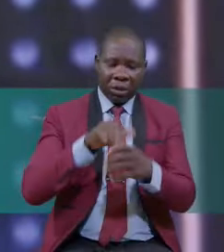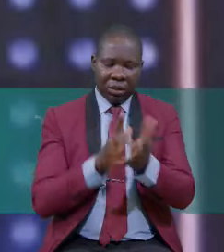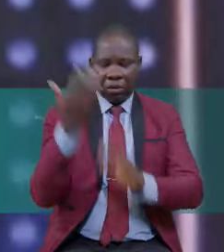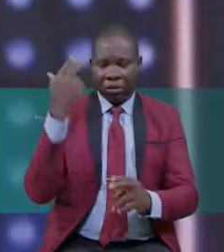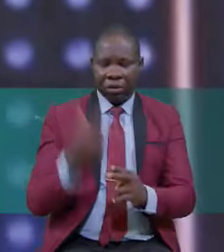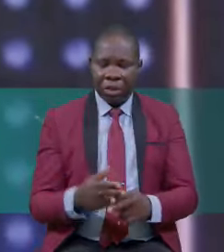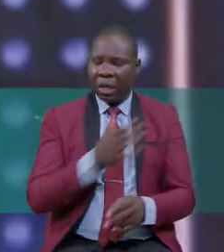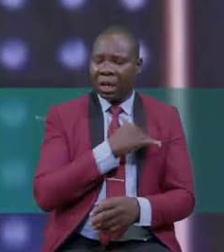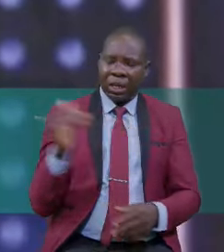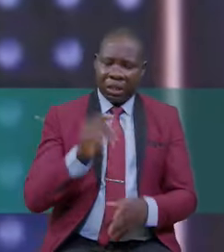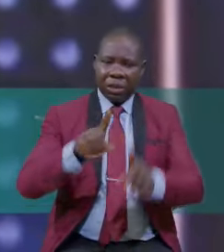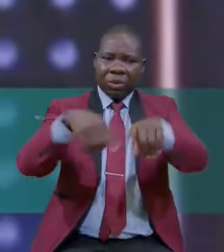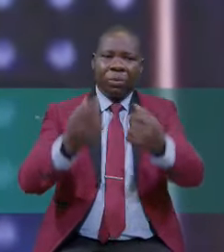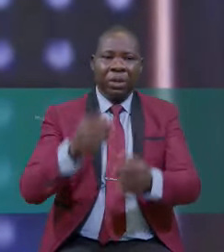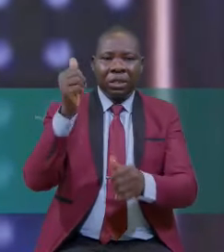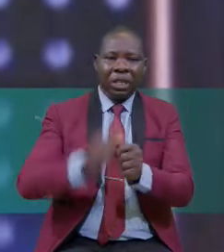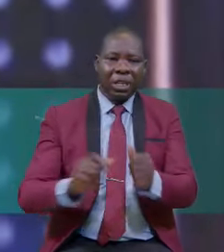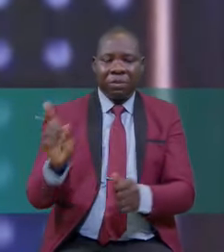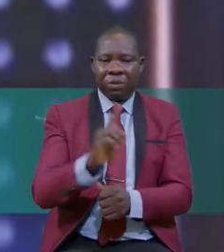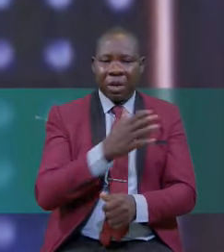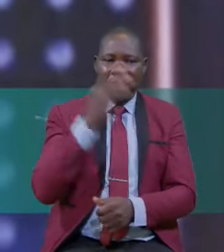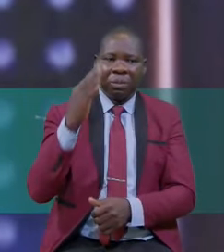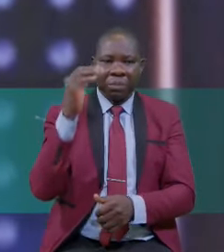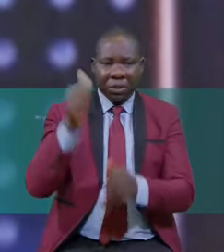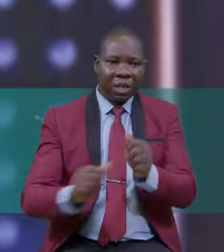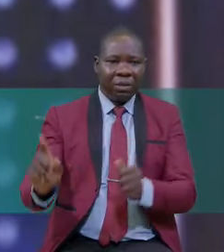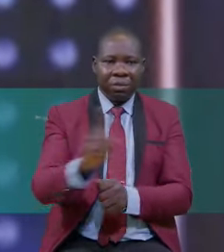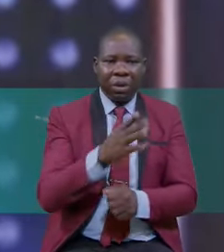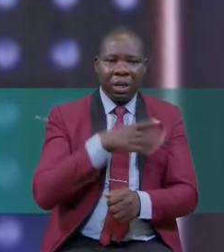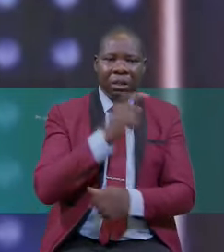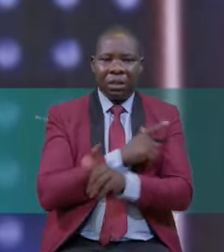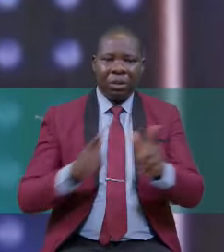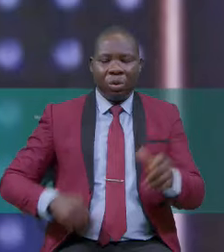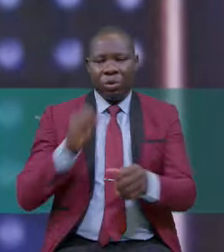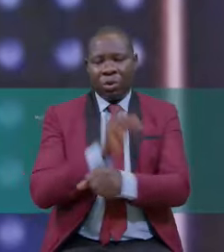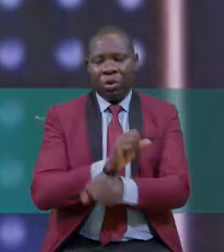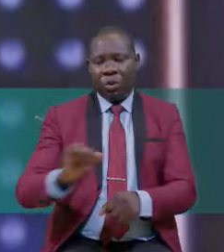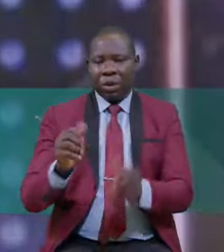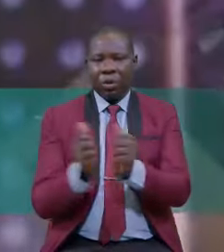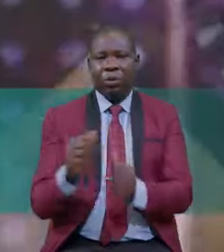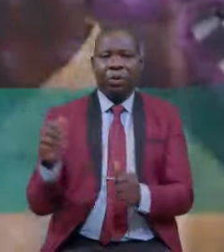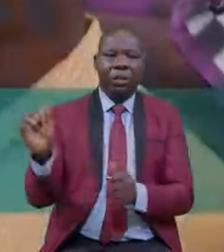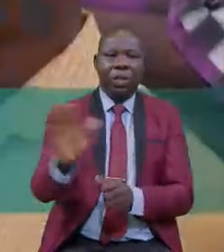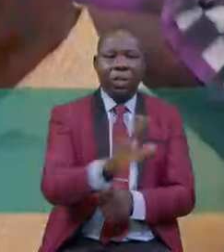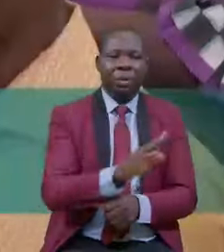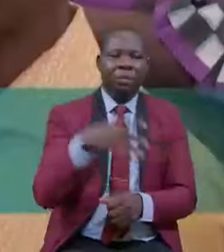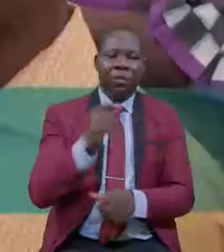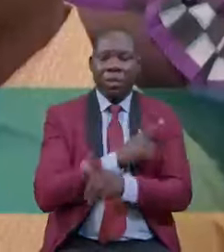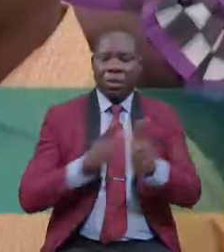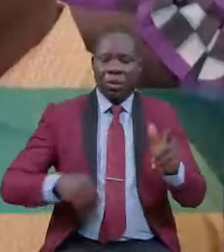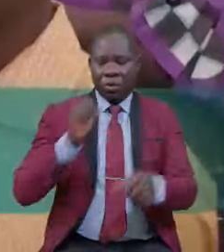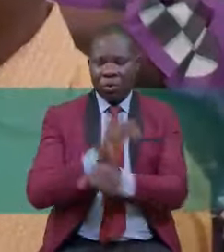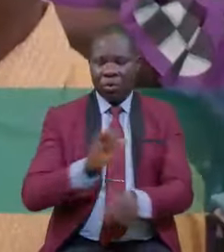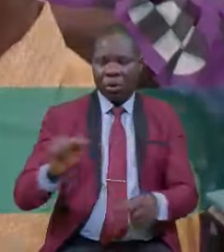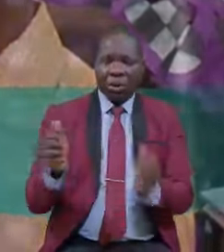Lord walking with them. The Lord walking with them. You